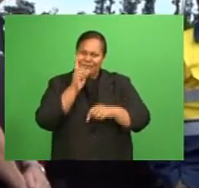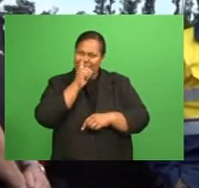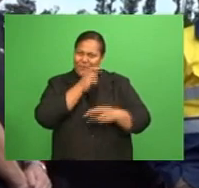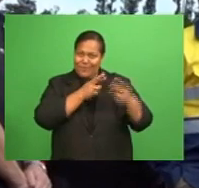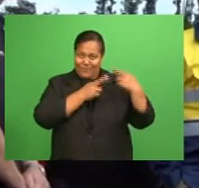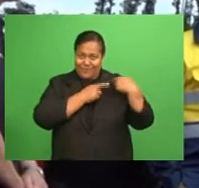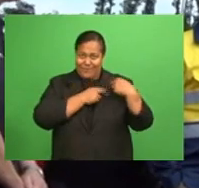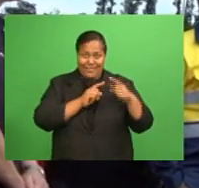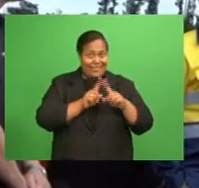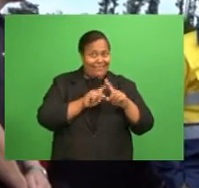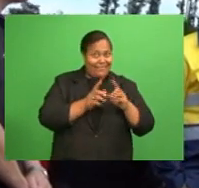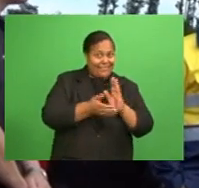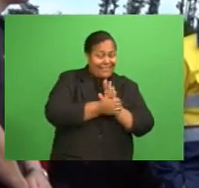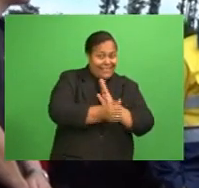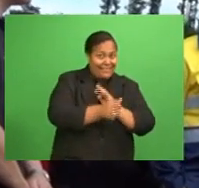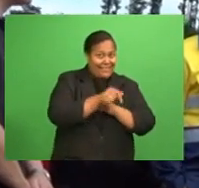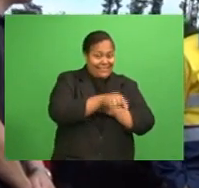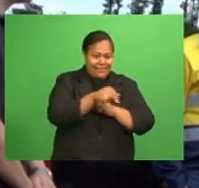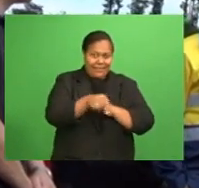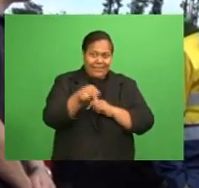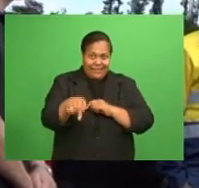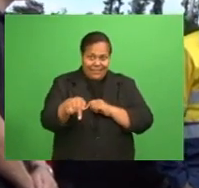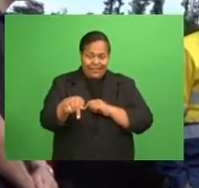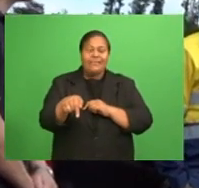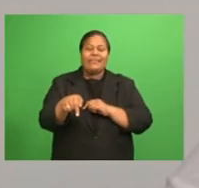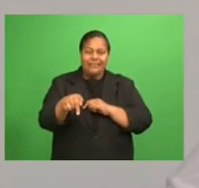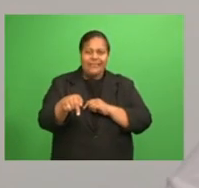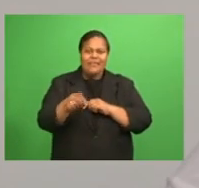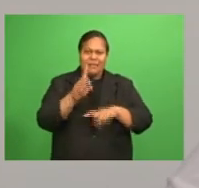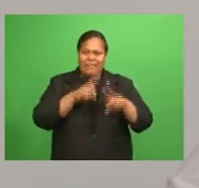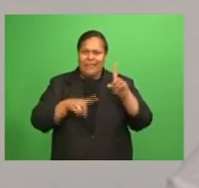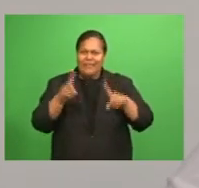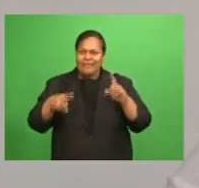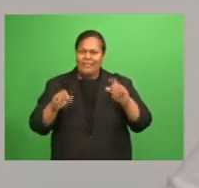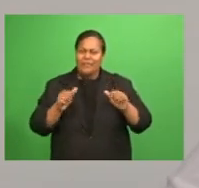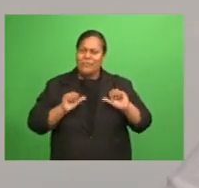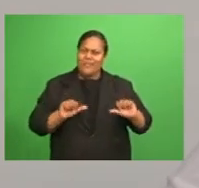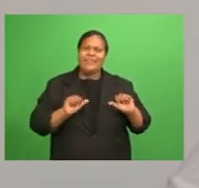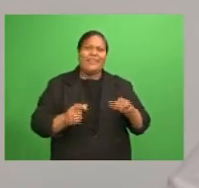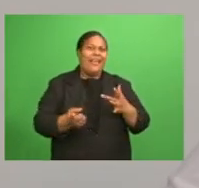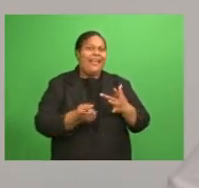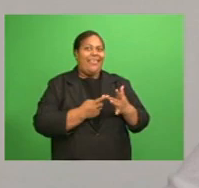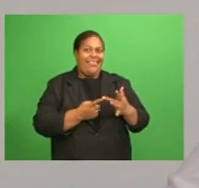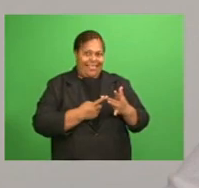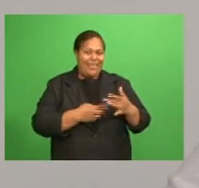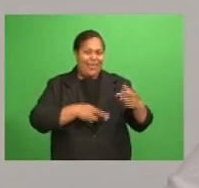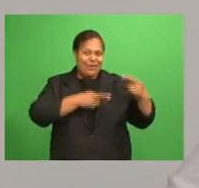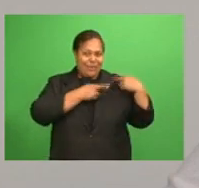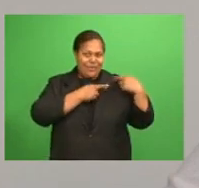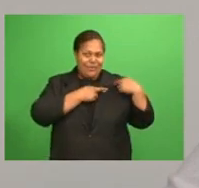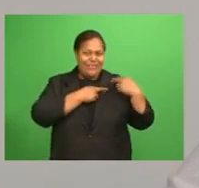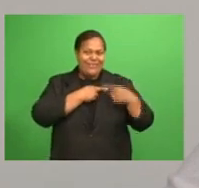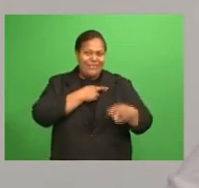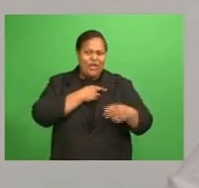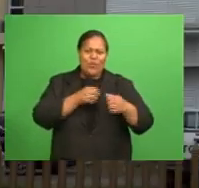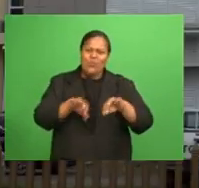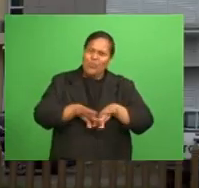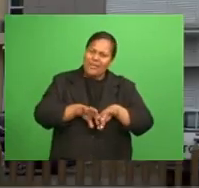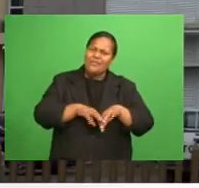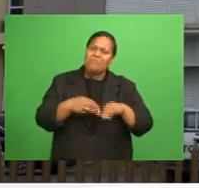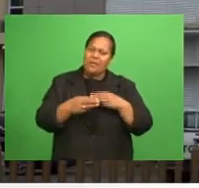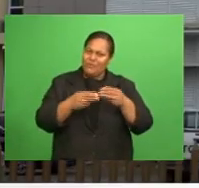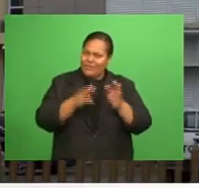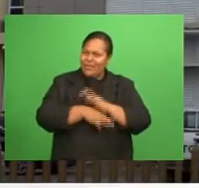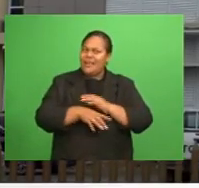handle hydrology to species, biodiversity protection, and all sorts of things, waste management and all that.